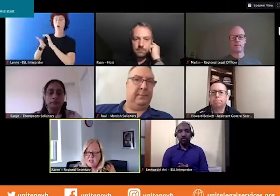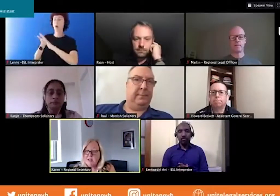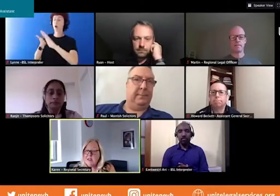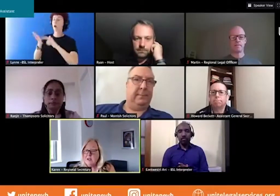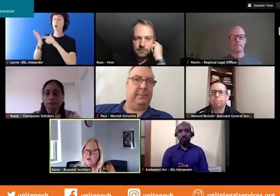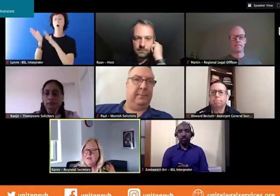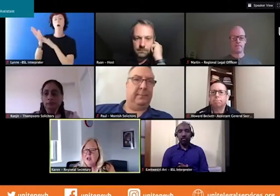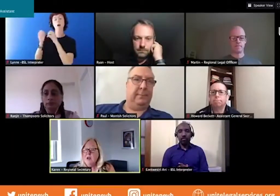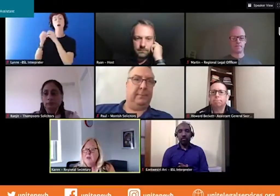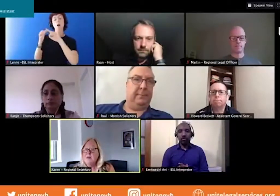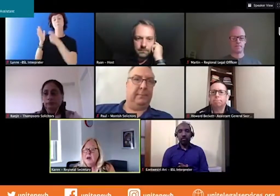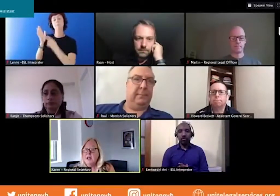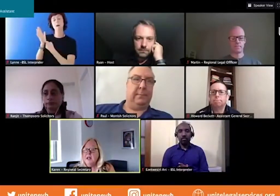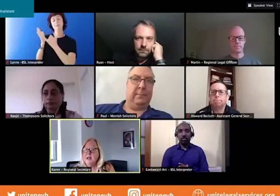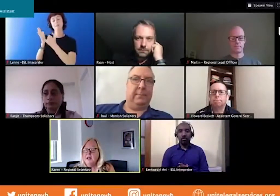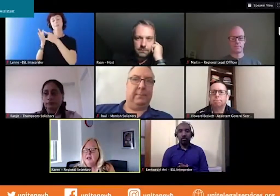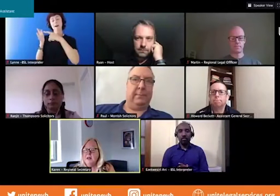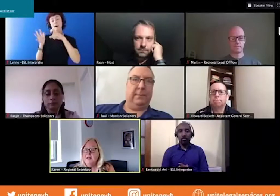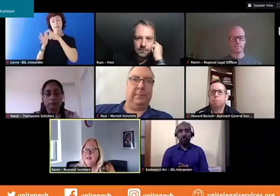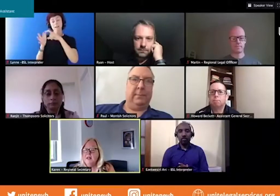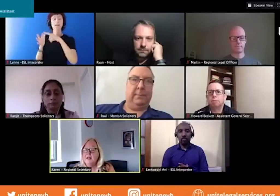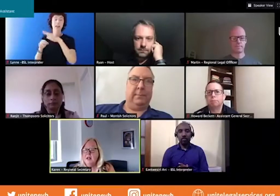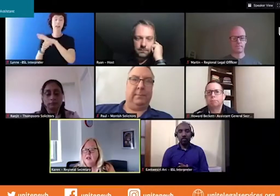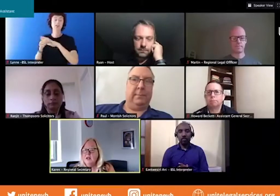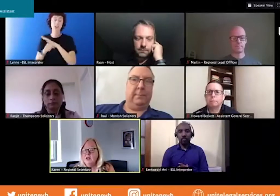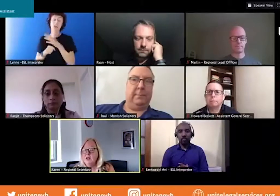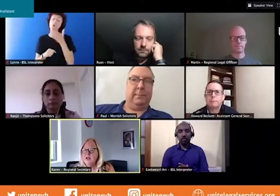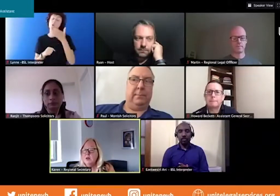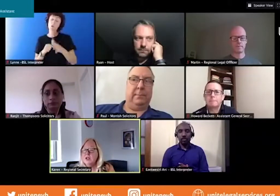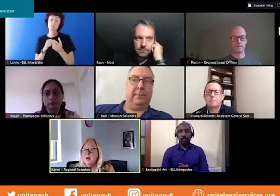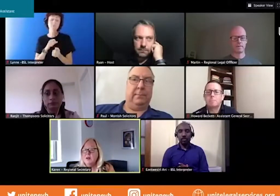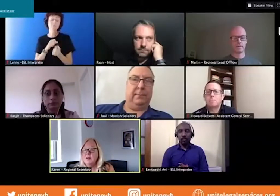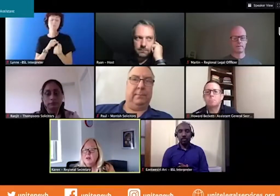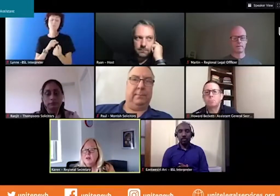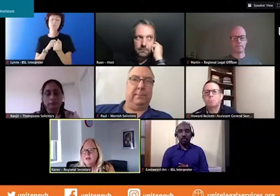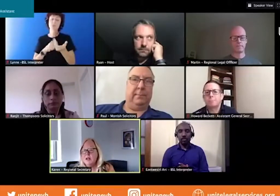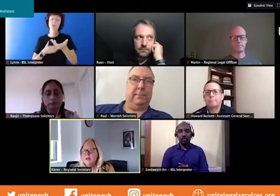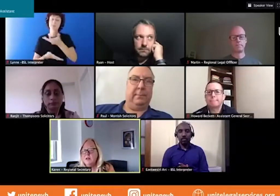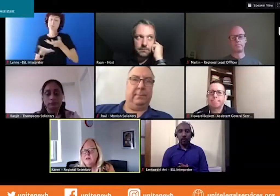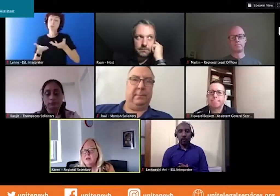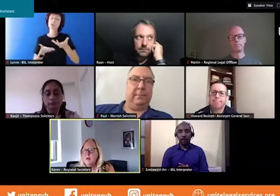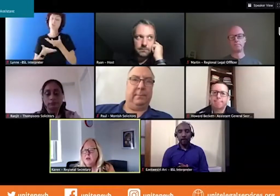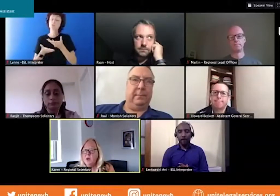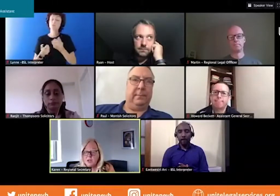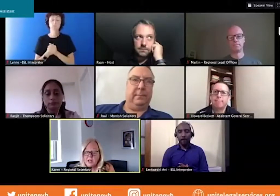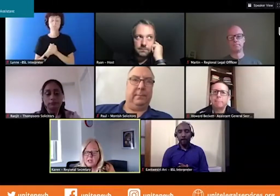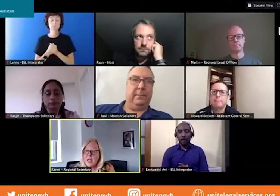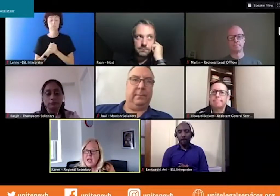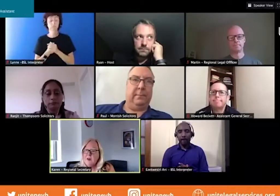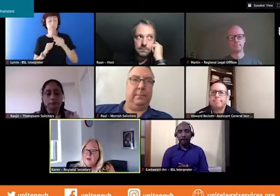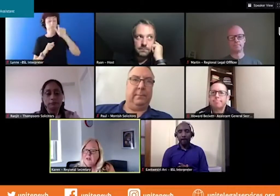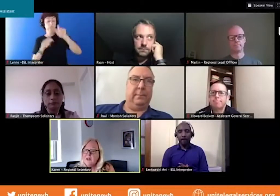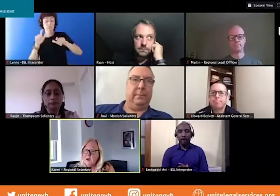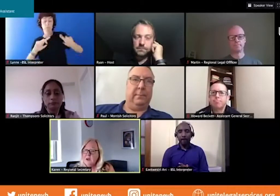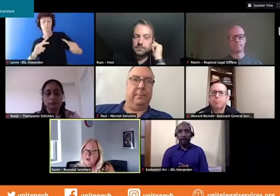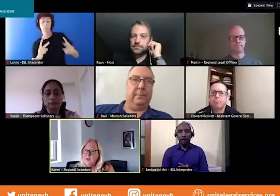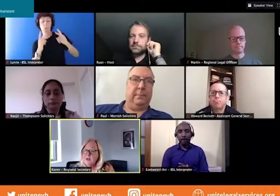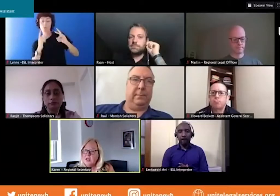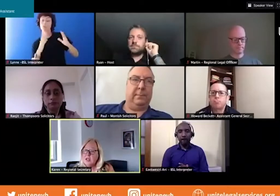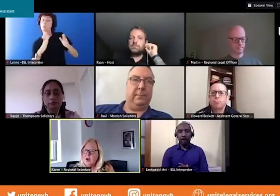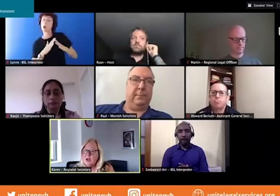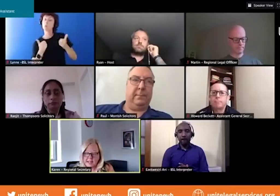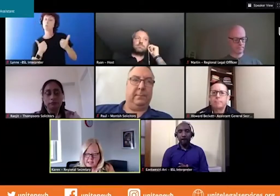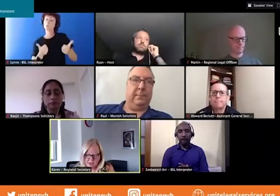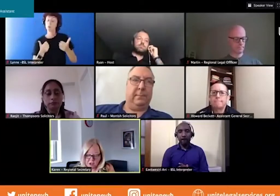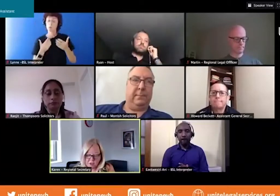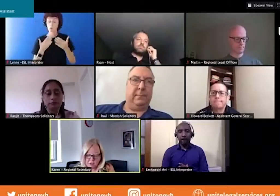This is, we've had a number of panel meetings and discussions with our members and people watching. However, today we're concentrating